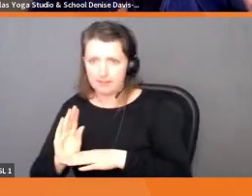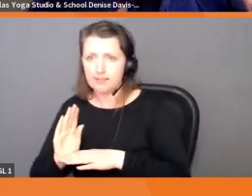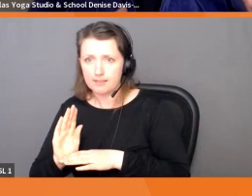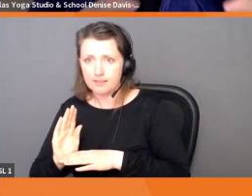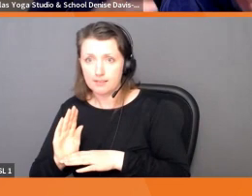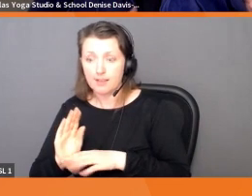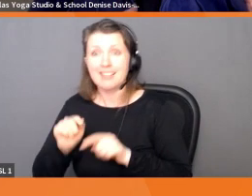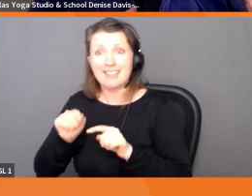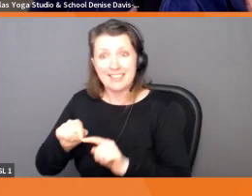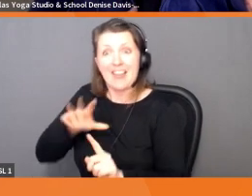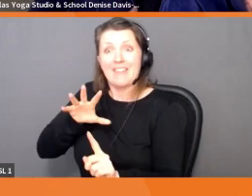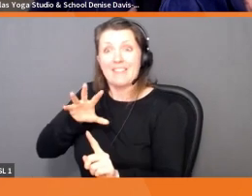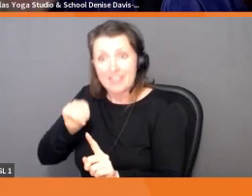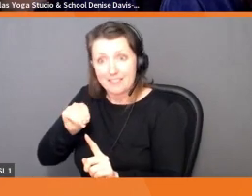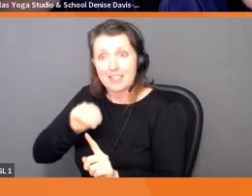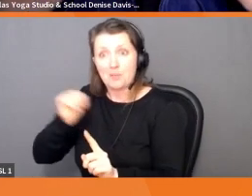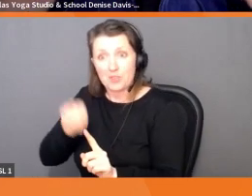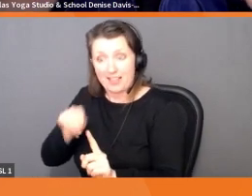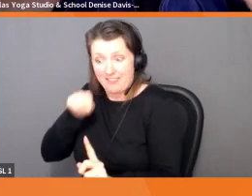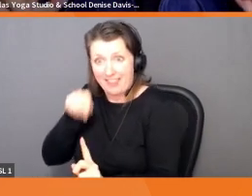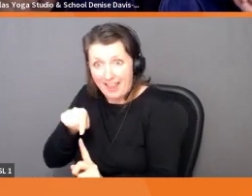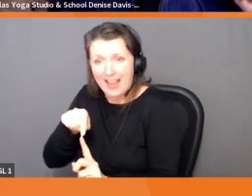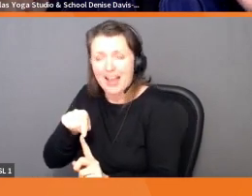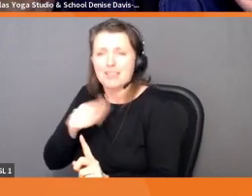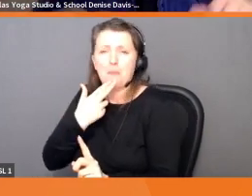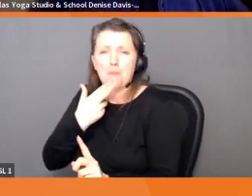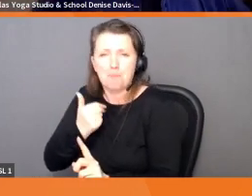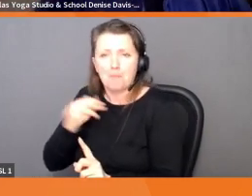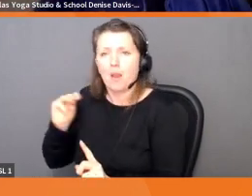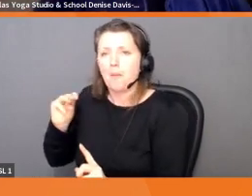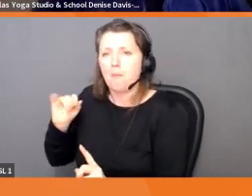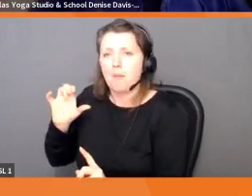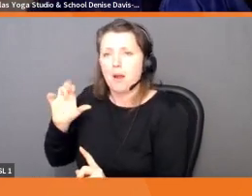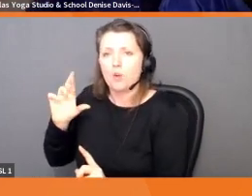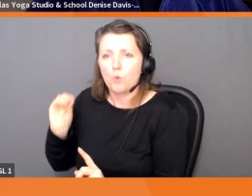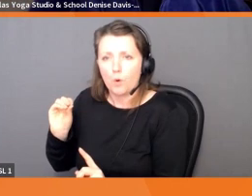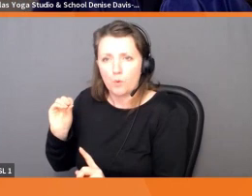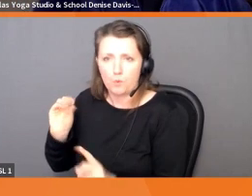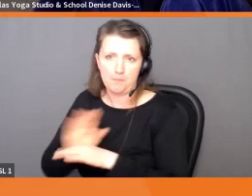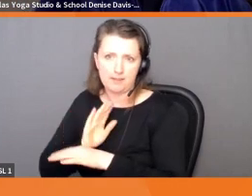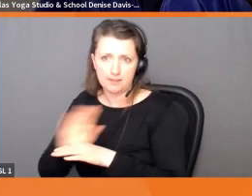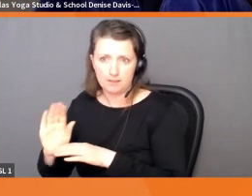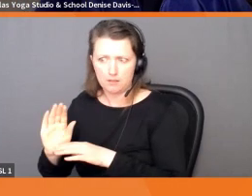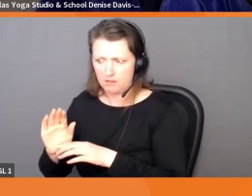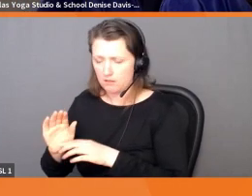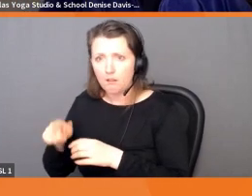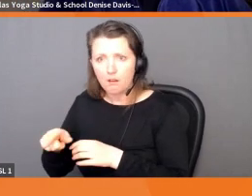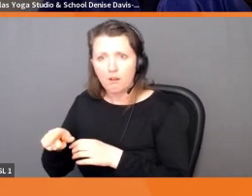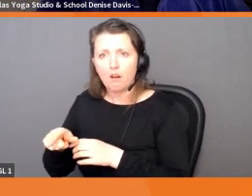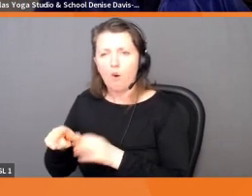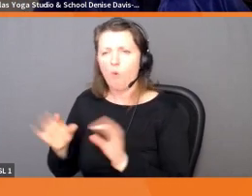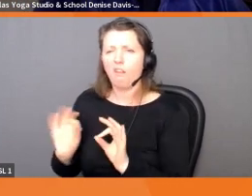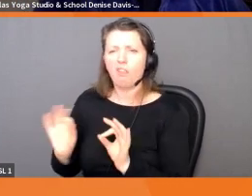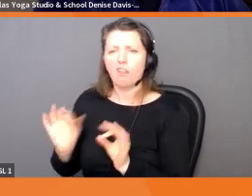those businesses are micro businesses. I would call my business a micro business, but it doesn't mean it's any less stressful than a small business or